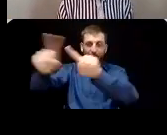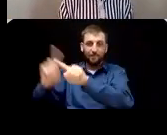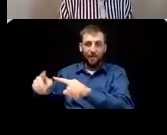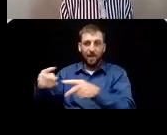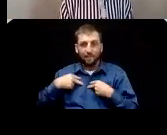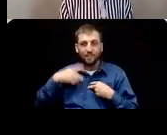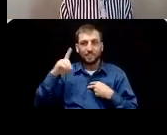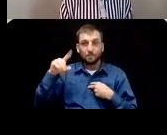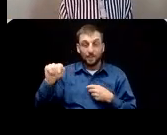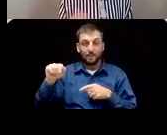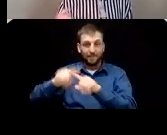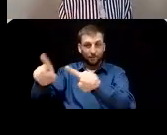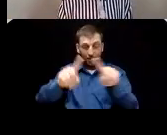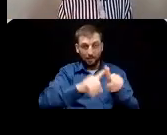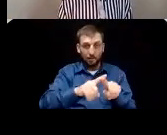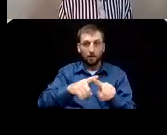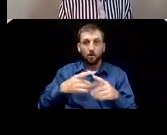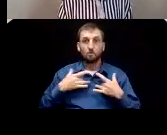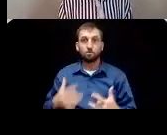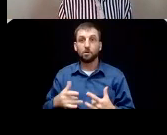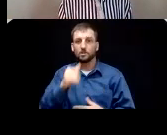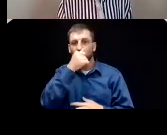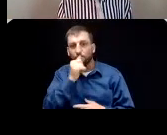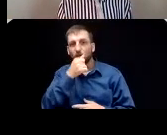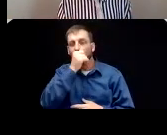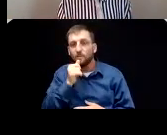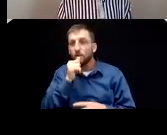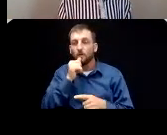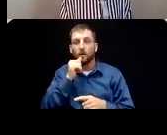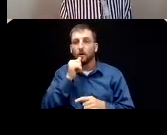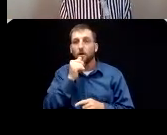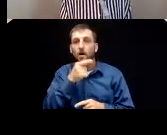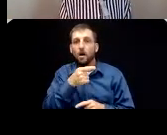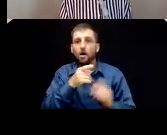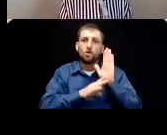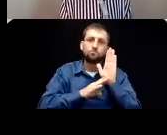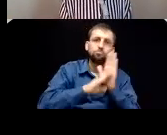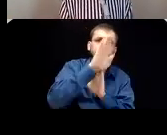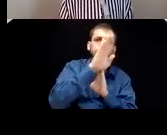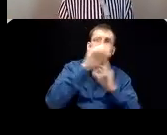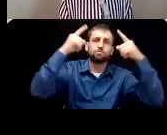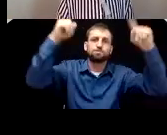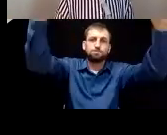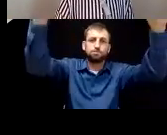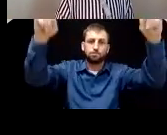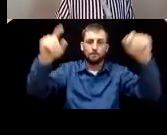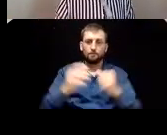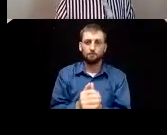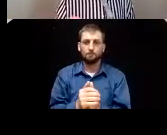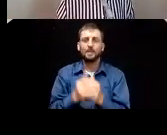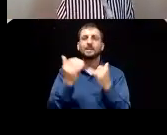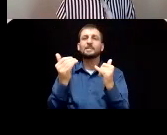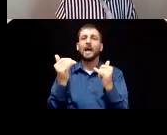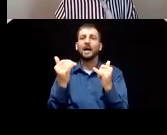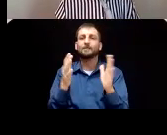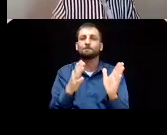and decline. Instead, they achieved landmark success. Let's take